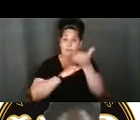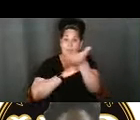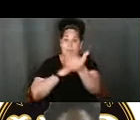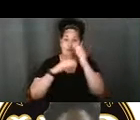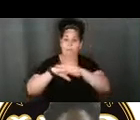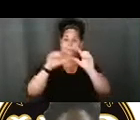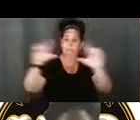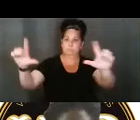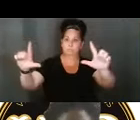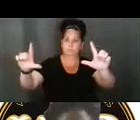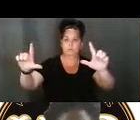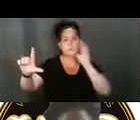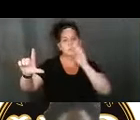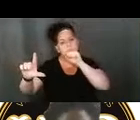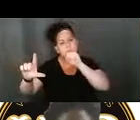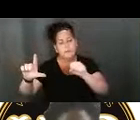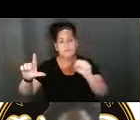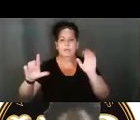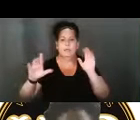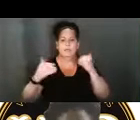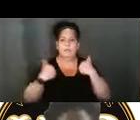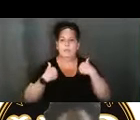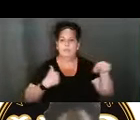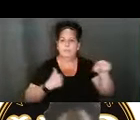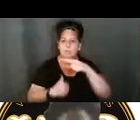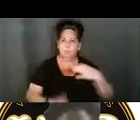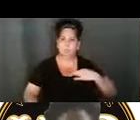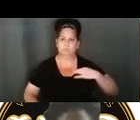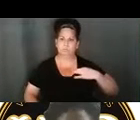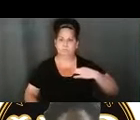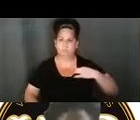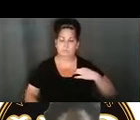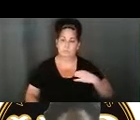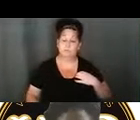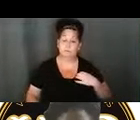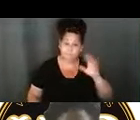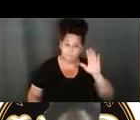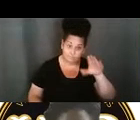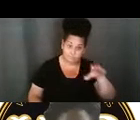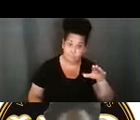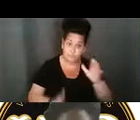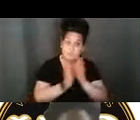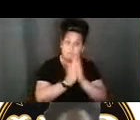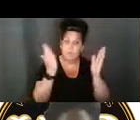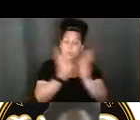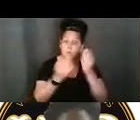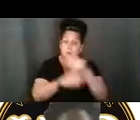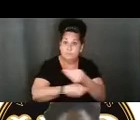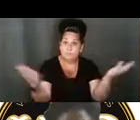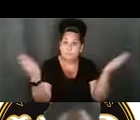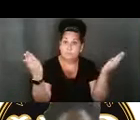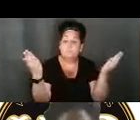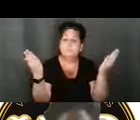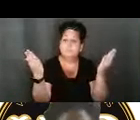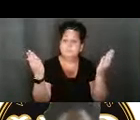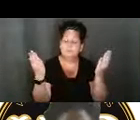us. And it is a book giveaway. We will be giving out books for elementary, middle, and high